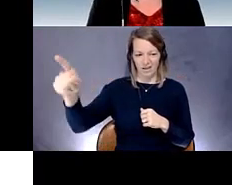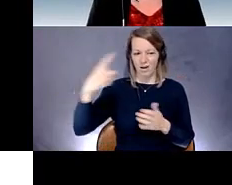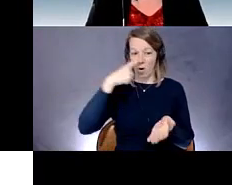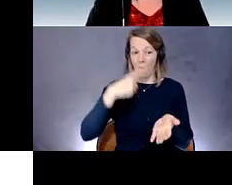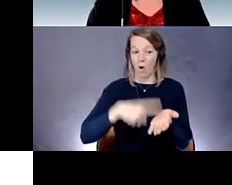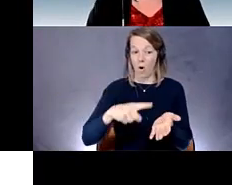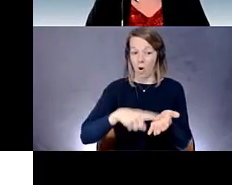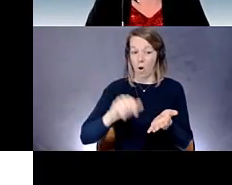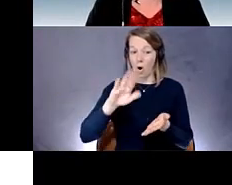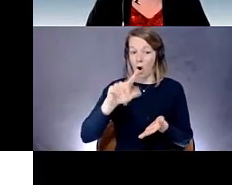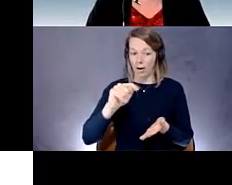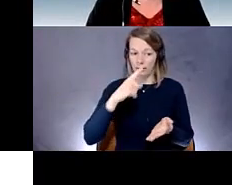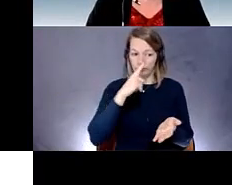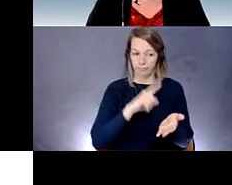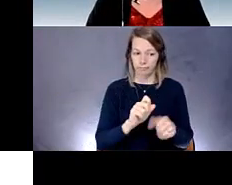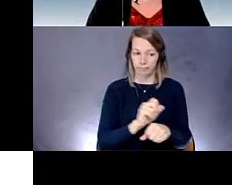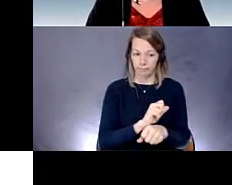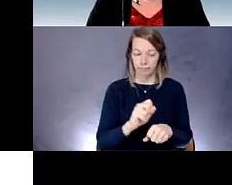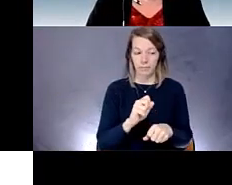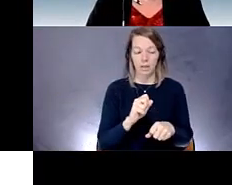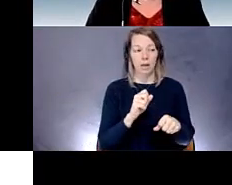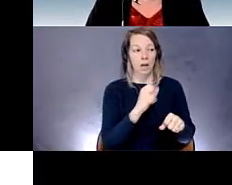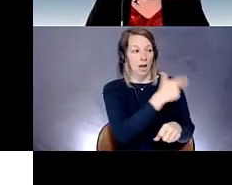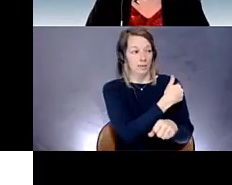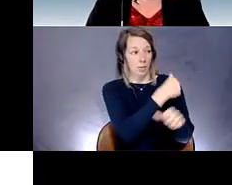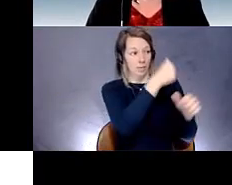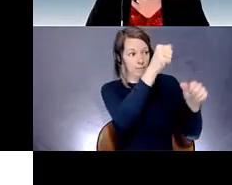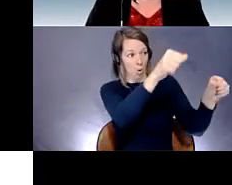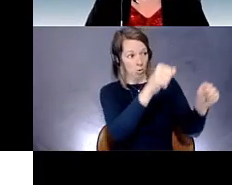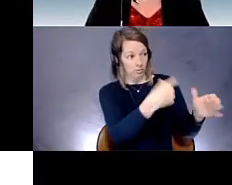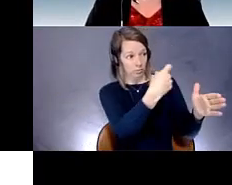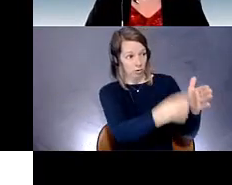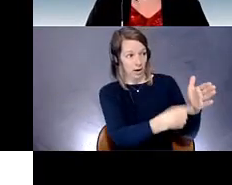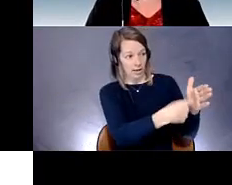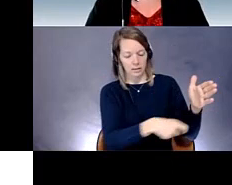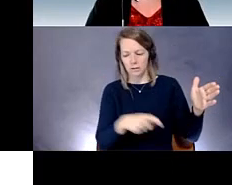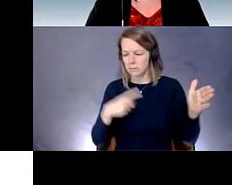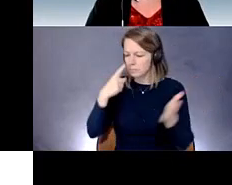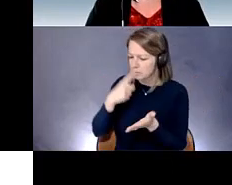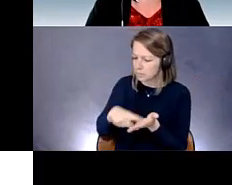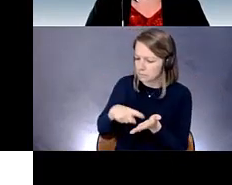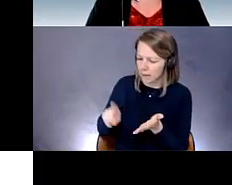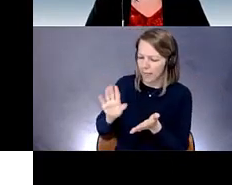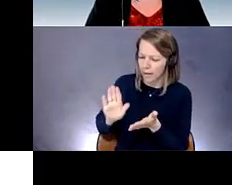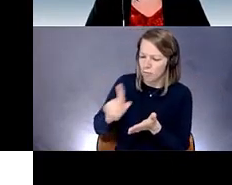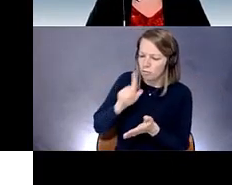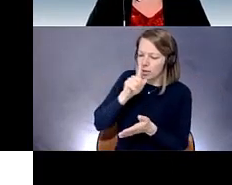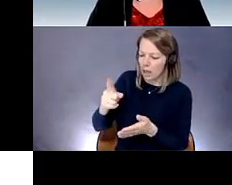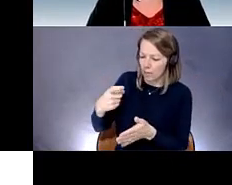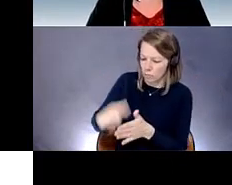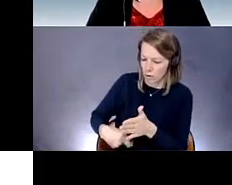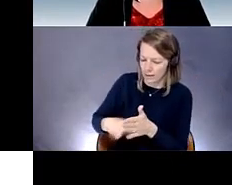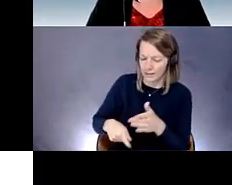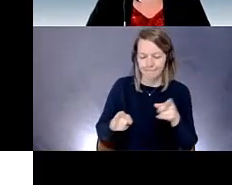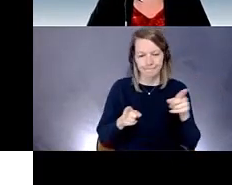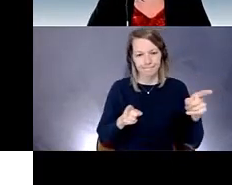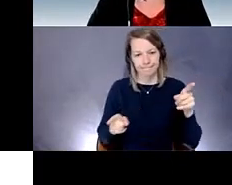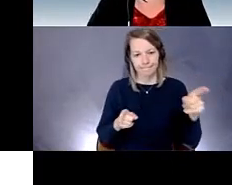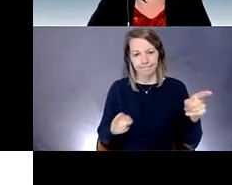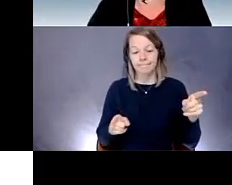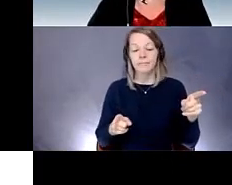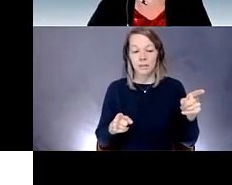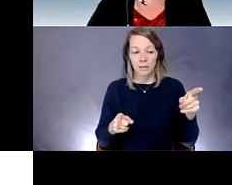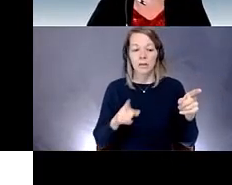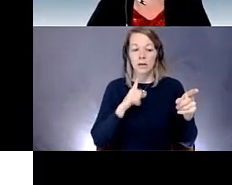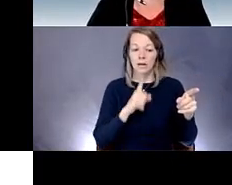done comparing the hospital posted prices to what they were paying for their plan, and found that in most cases,